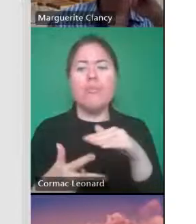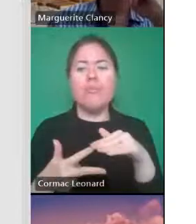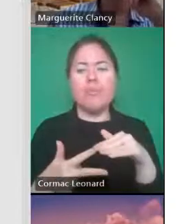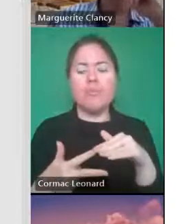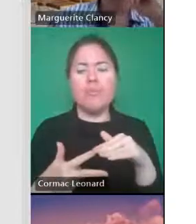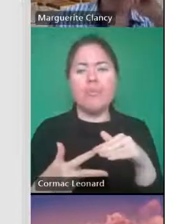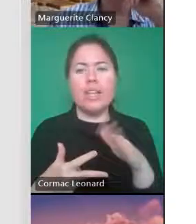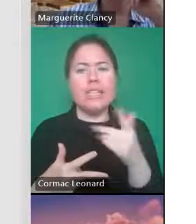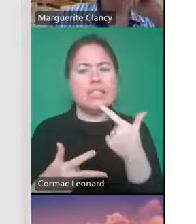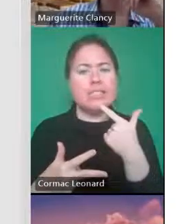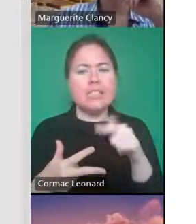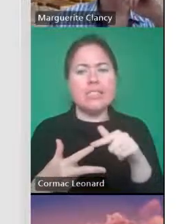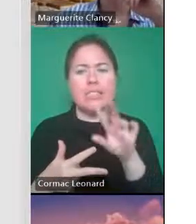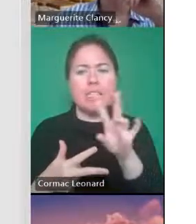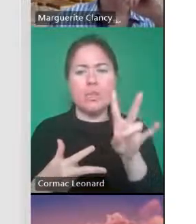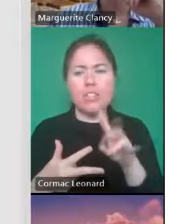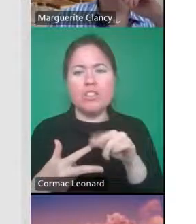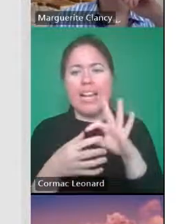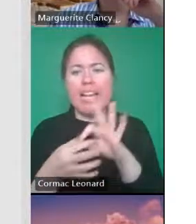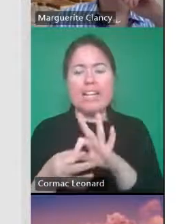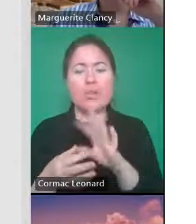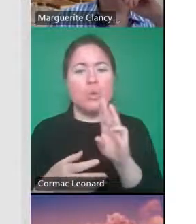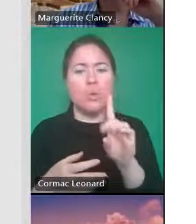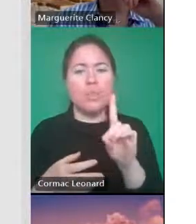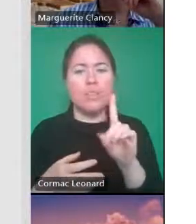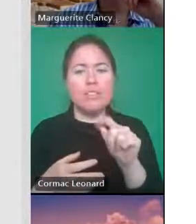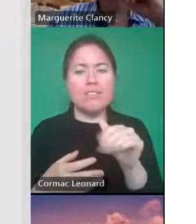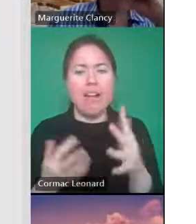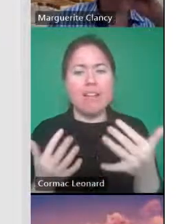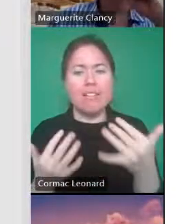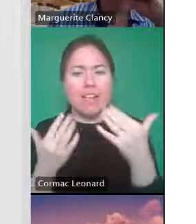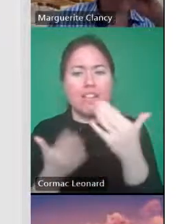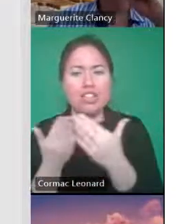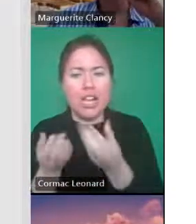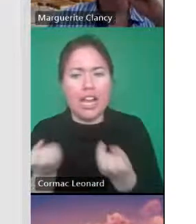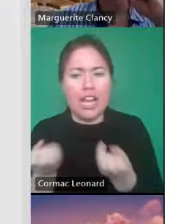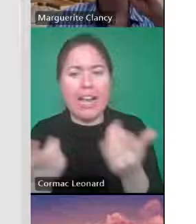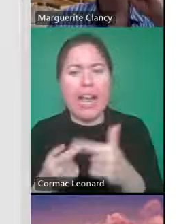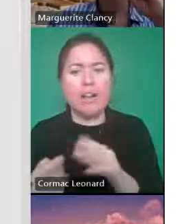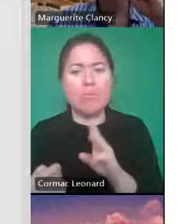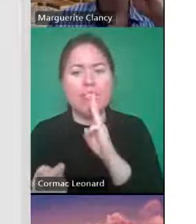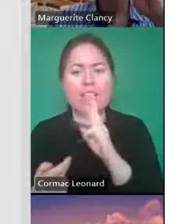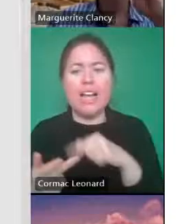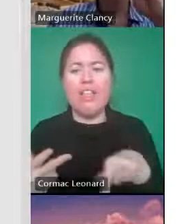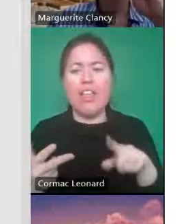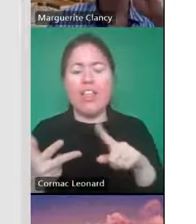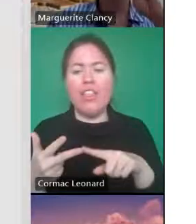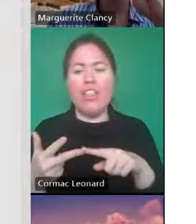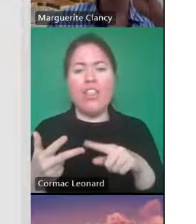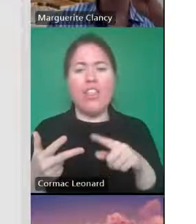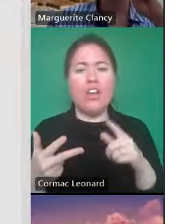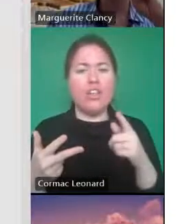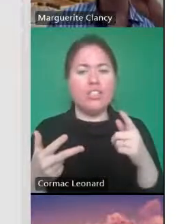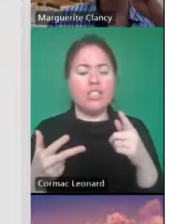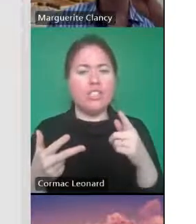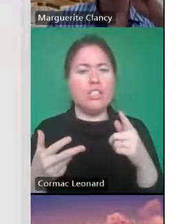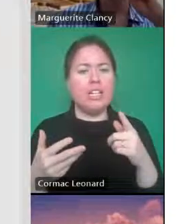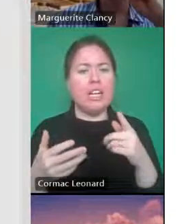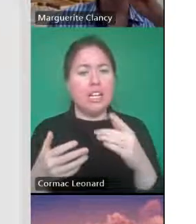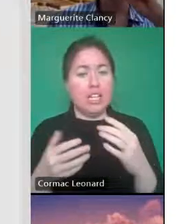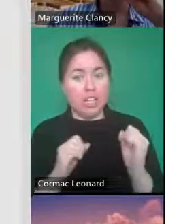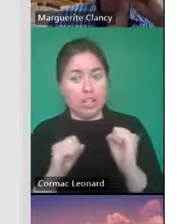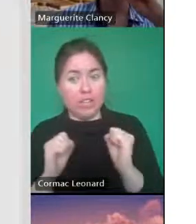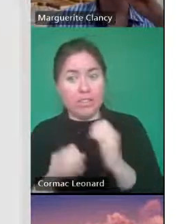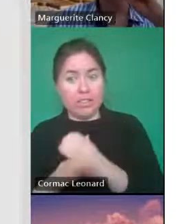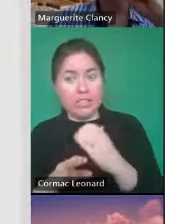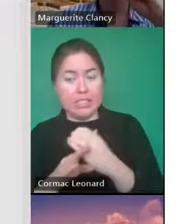in relation to data sharing and data privacy, and the third then it confirms which services continue to submit